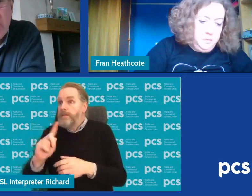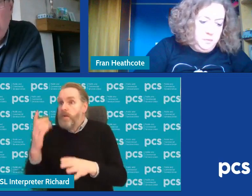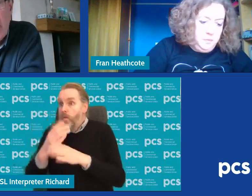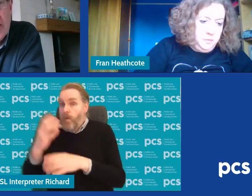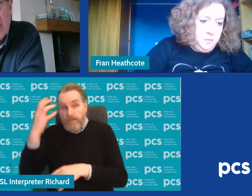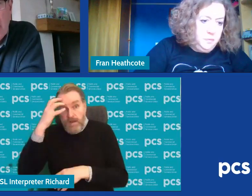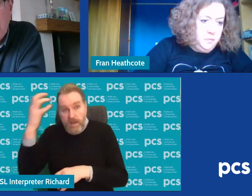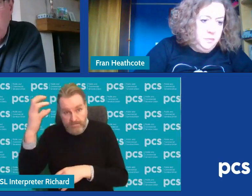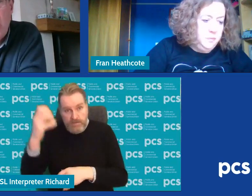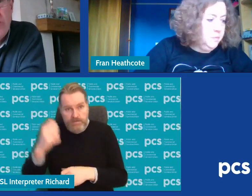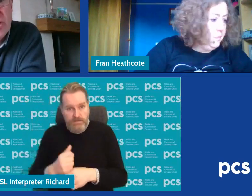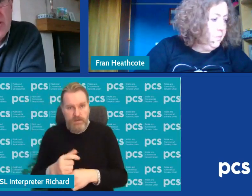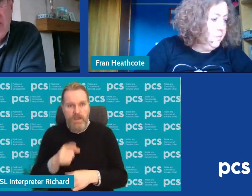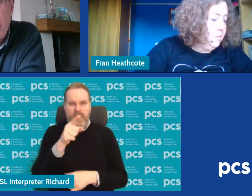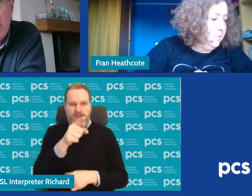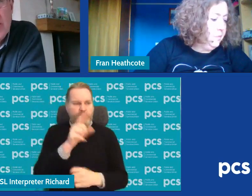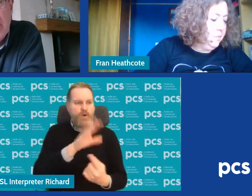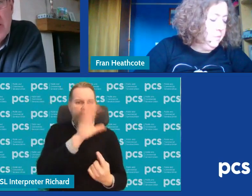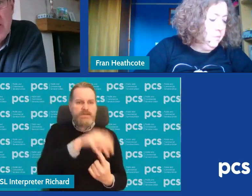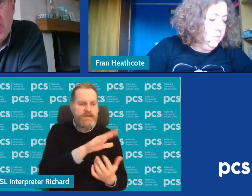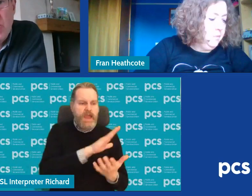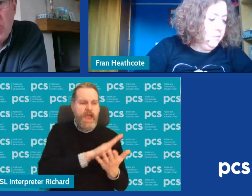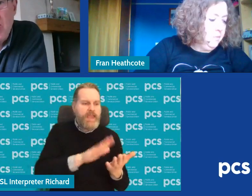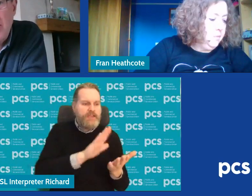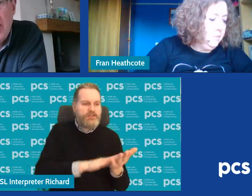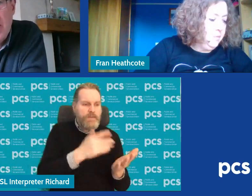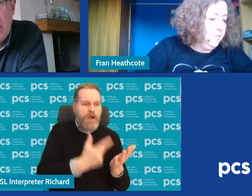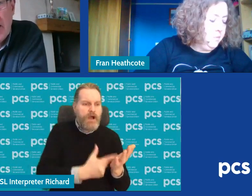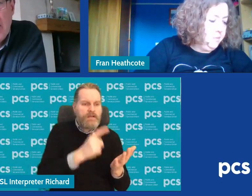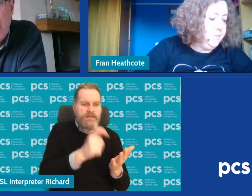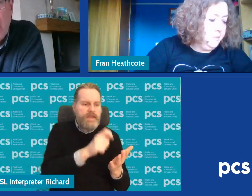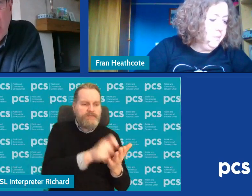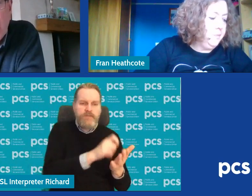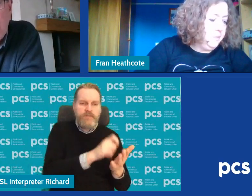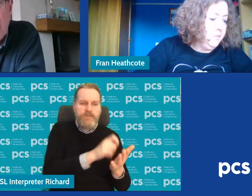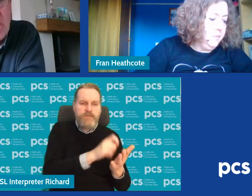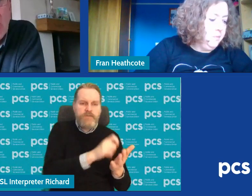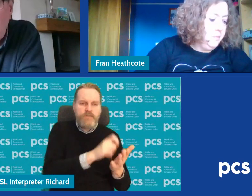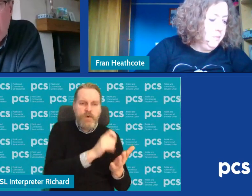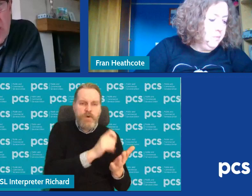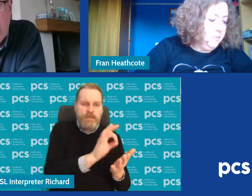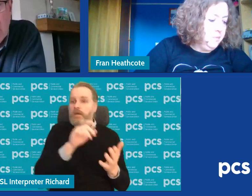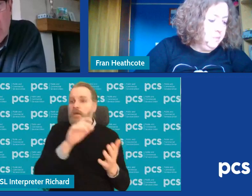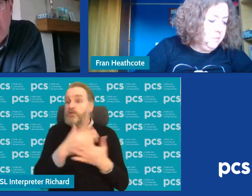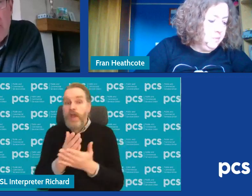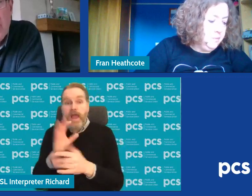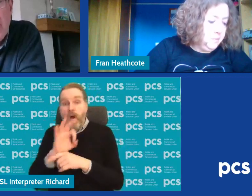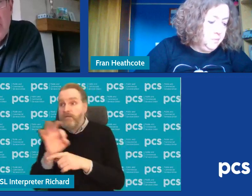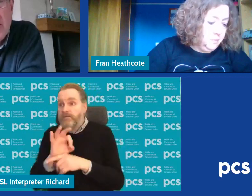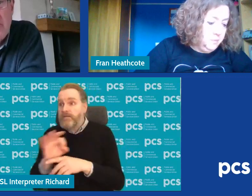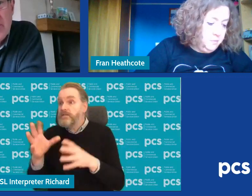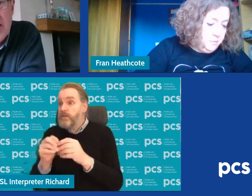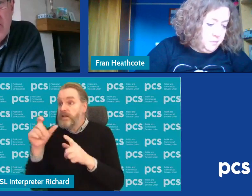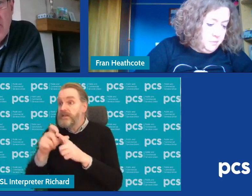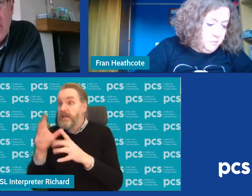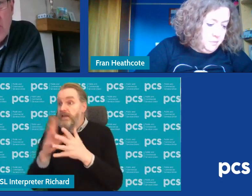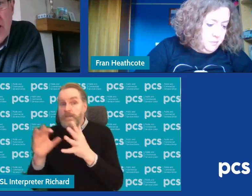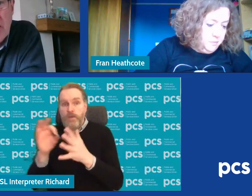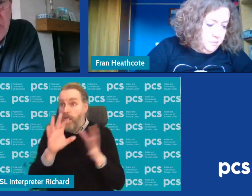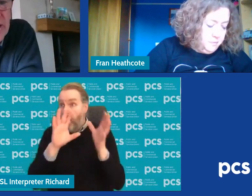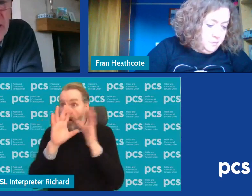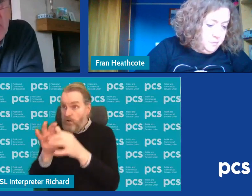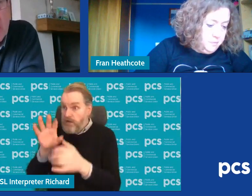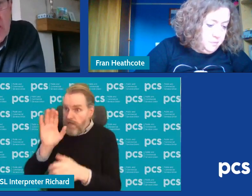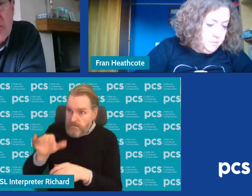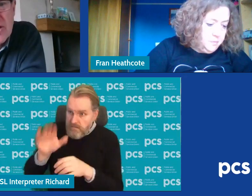certainly if you're in a shared site, or if you're in a town or a city that you know somebody else is balloting and you've got time, contact the local reps there to see if there's anything that you can